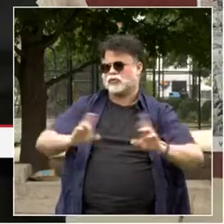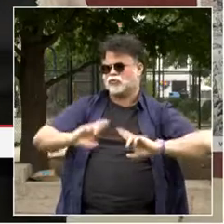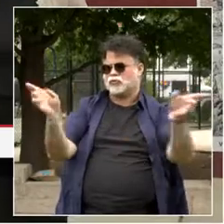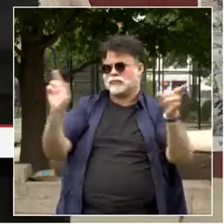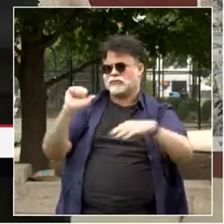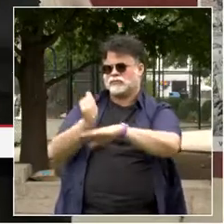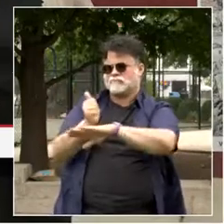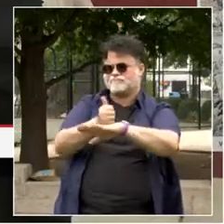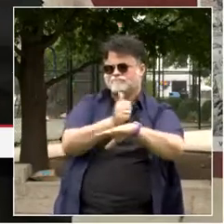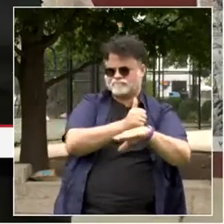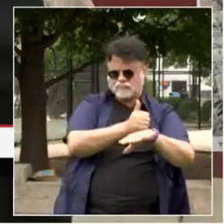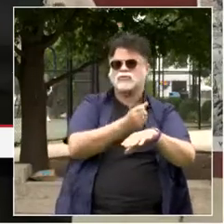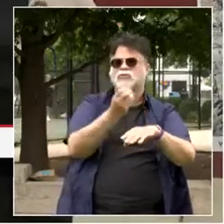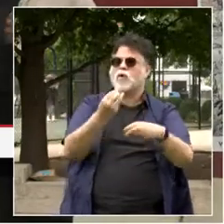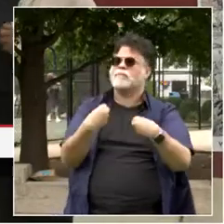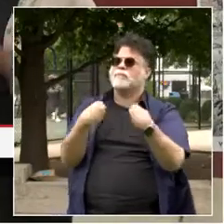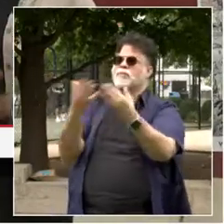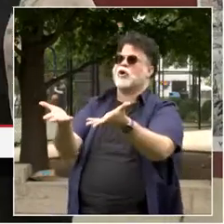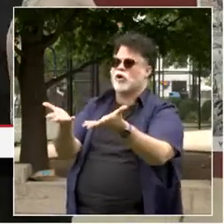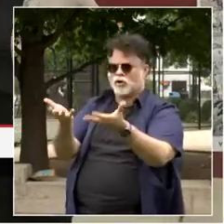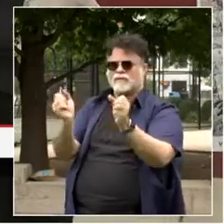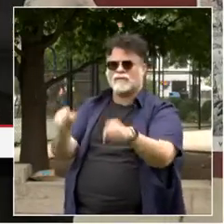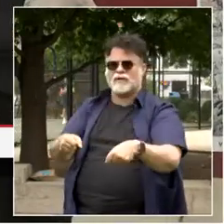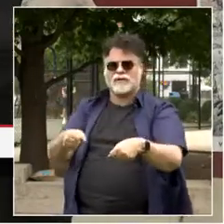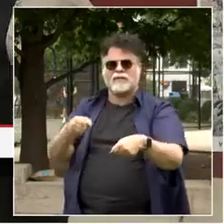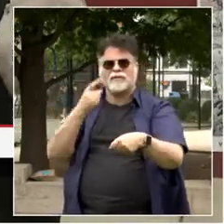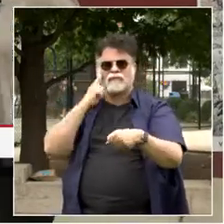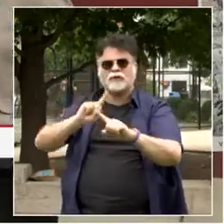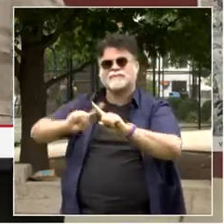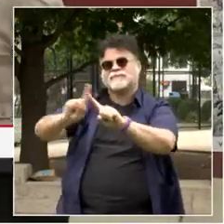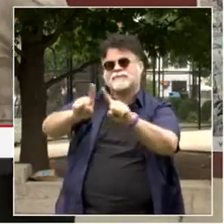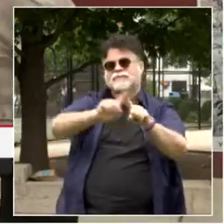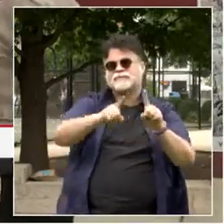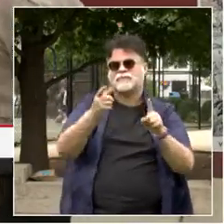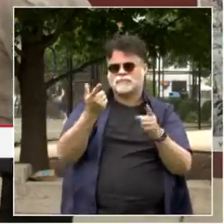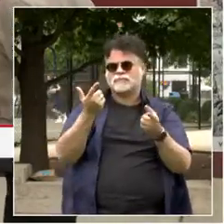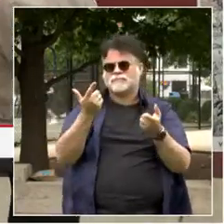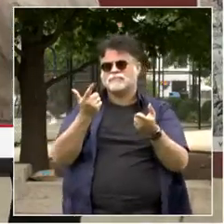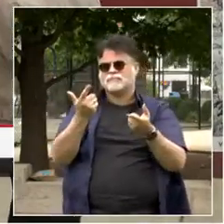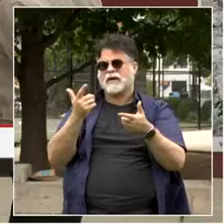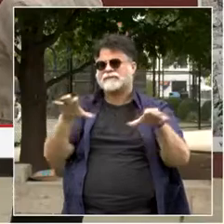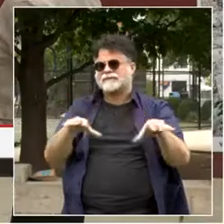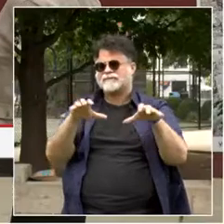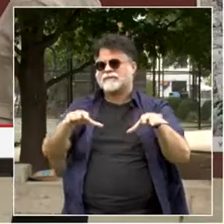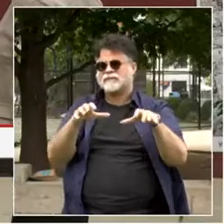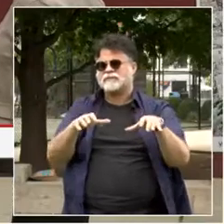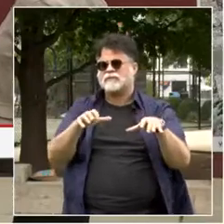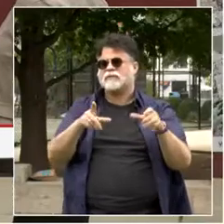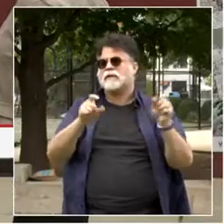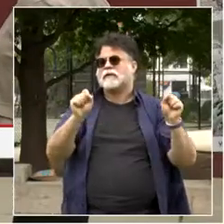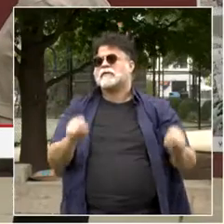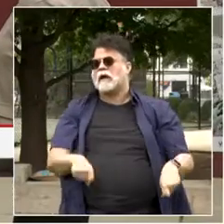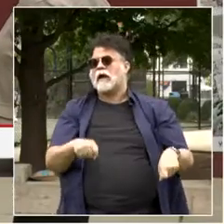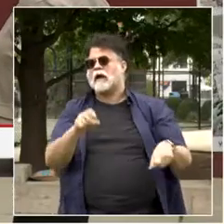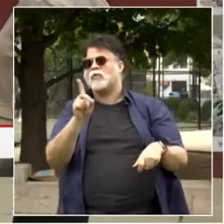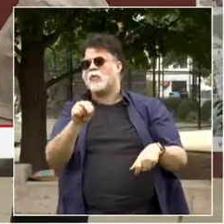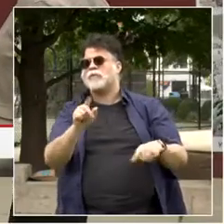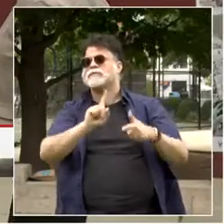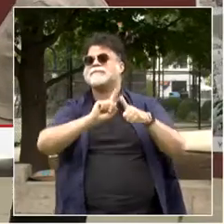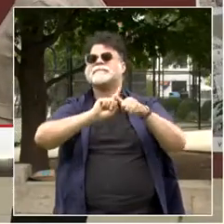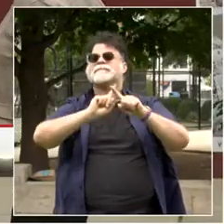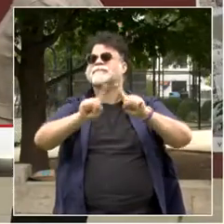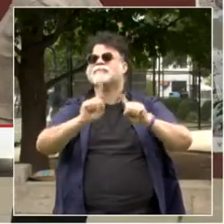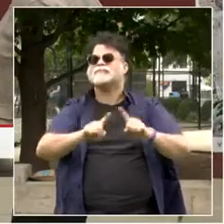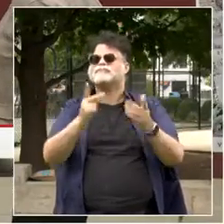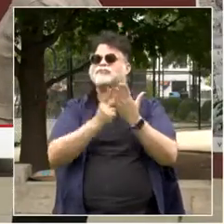job outdoor. We know that it's been lacking indoor, so now we'll be able to have compelling programs. And this project will